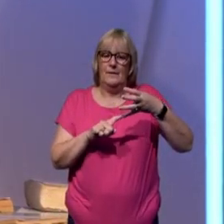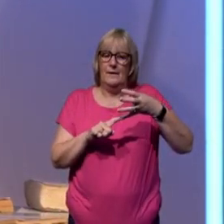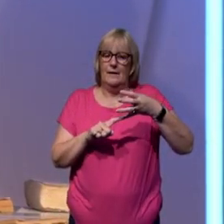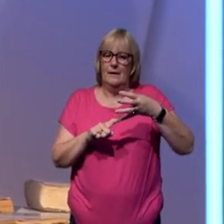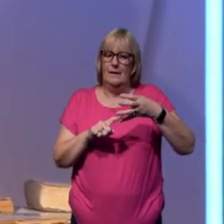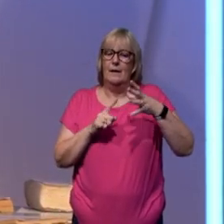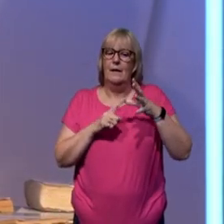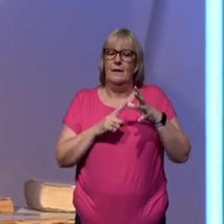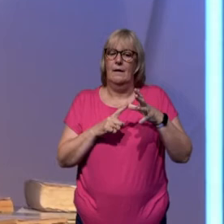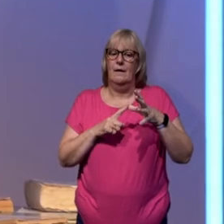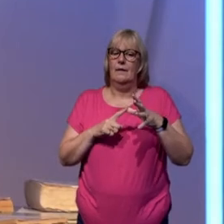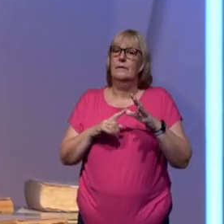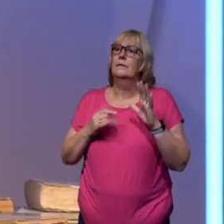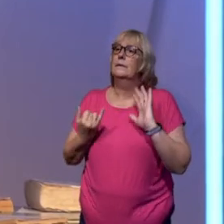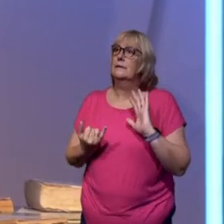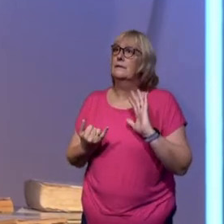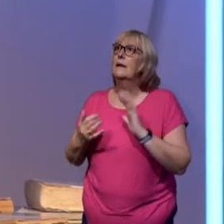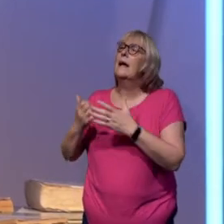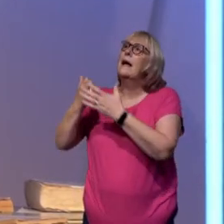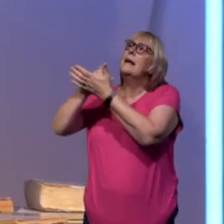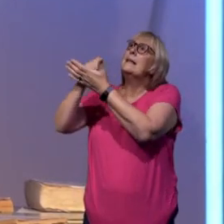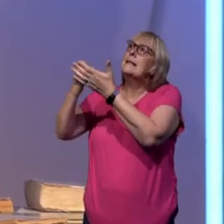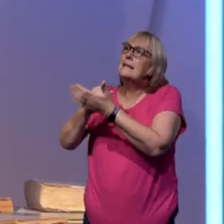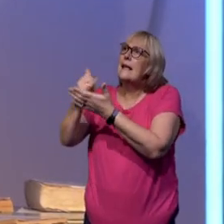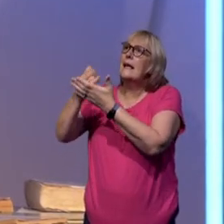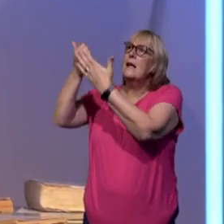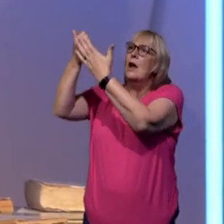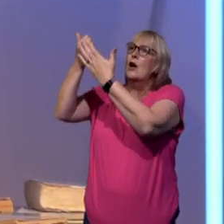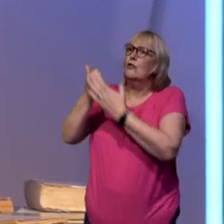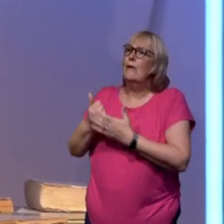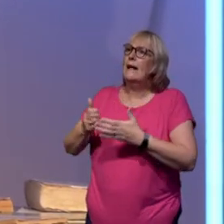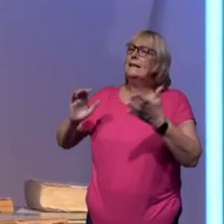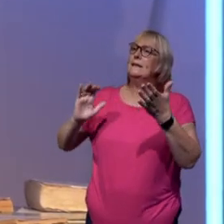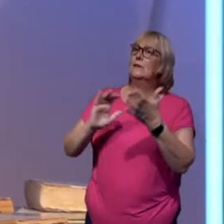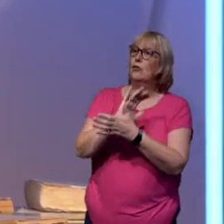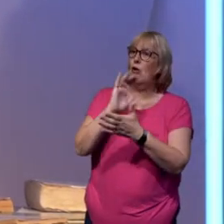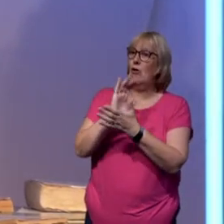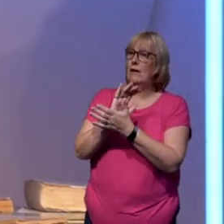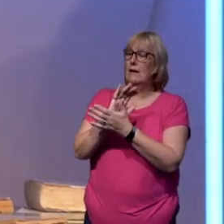discipleship, evangelism, training. It's not discipleship, evangelism,